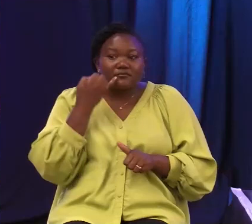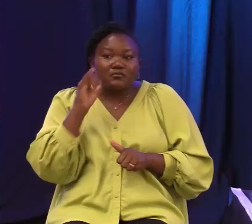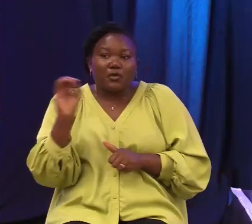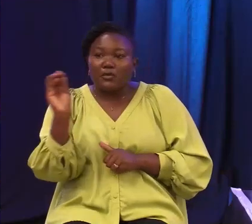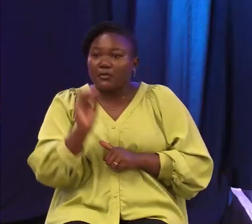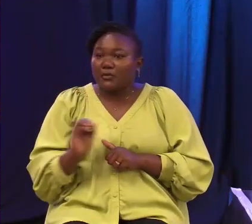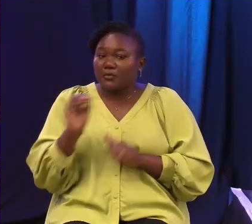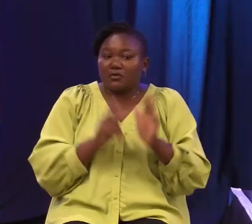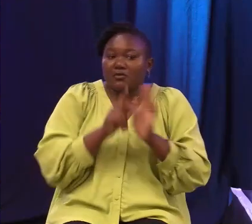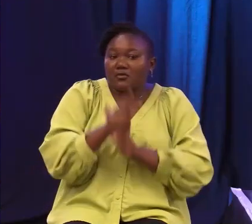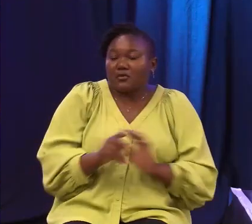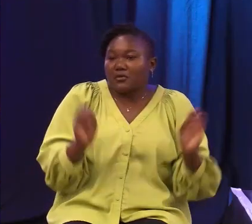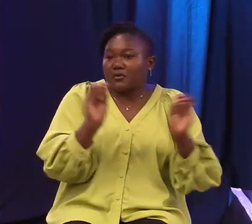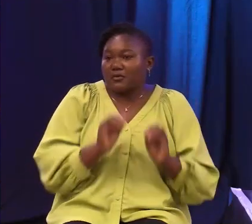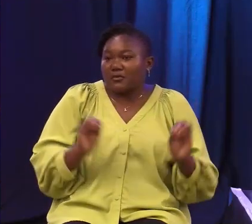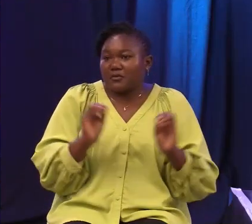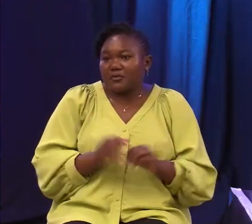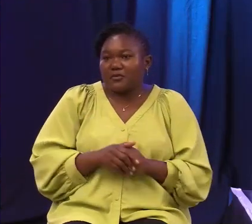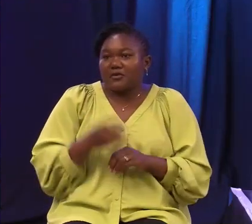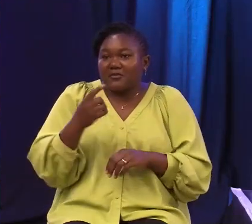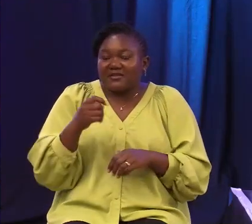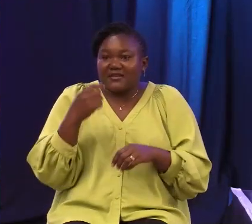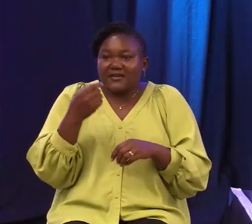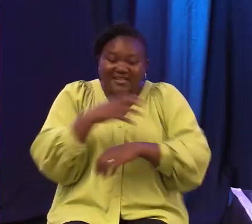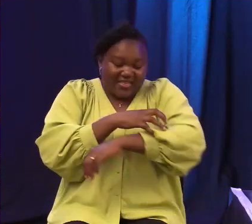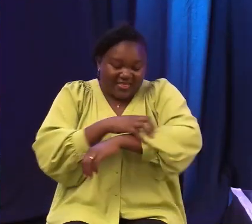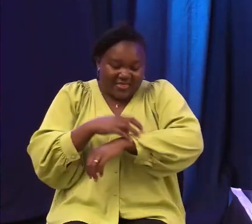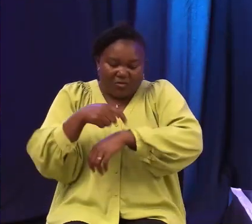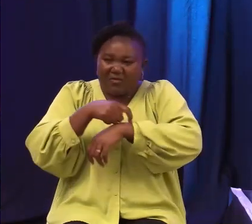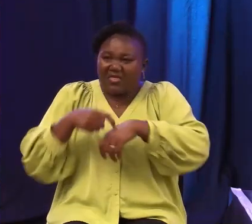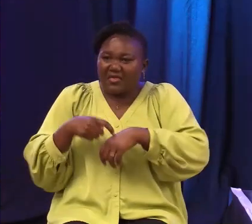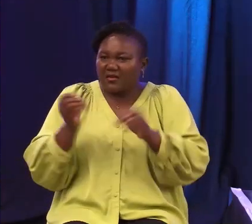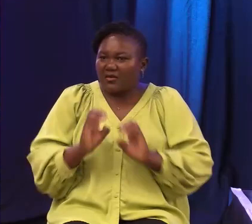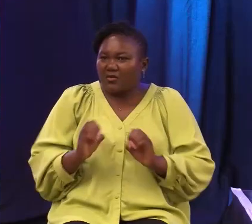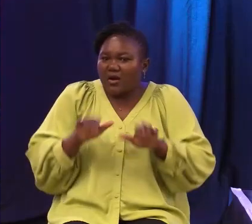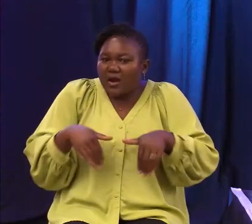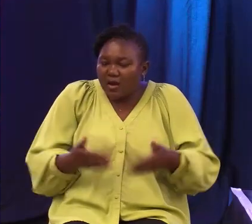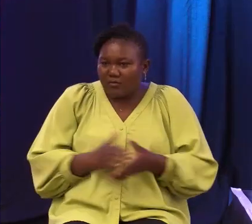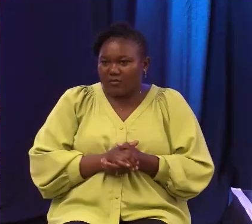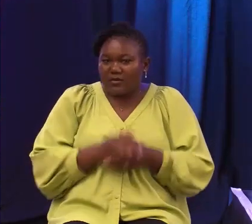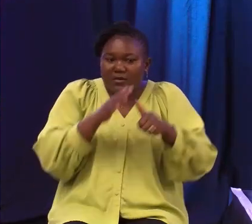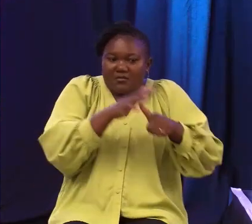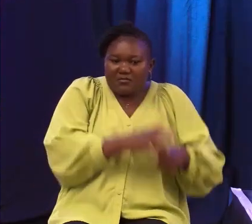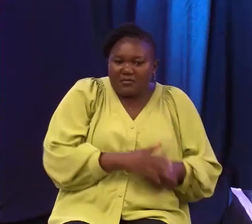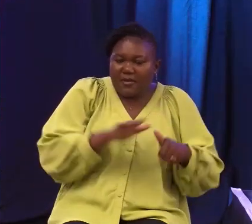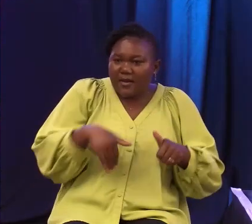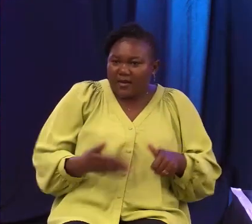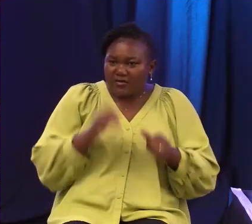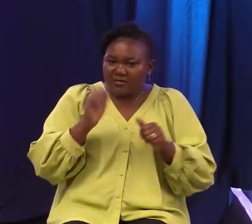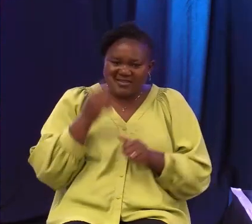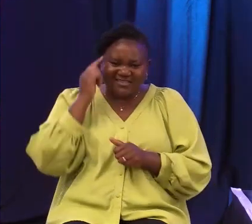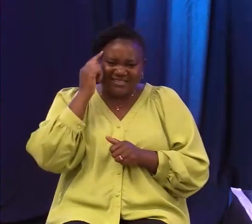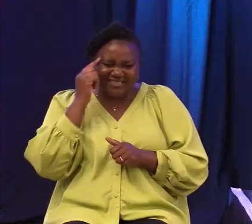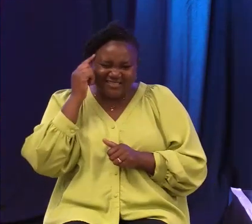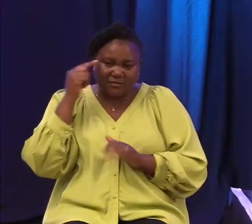physical, visible scars that are visible? What about discrimination? Let's look closer at